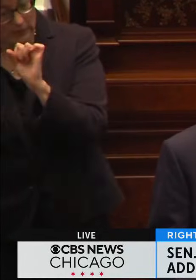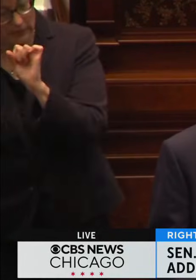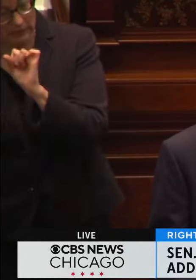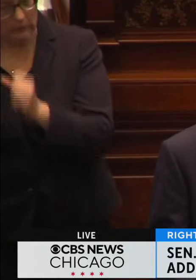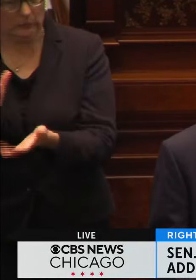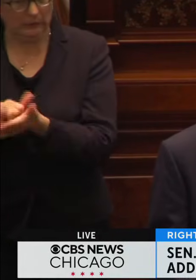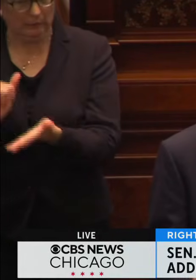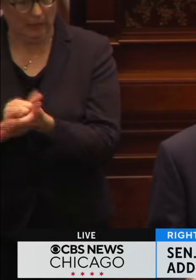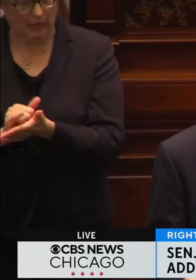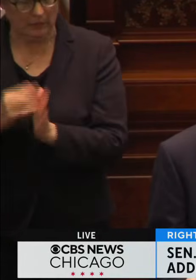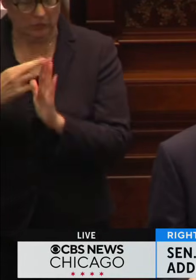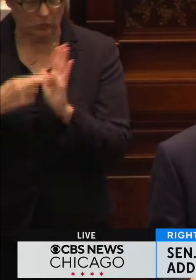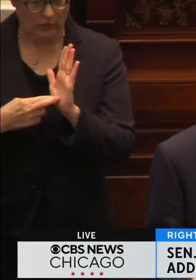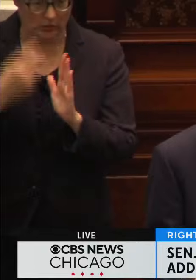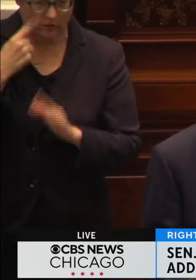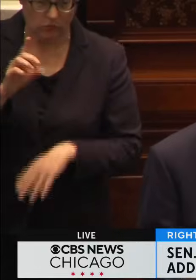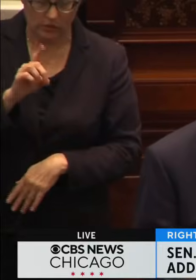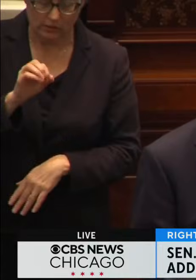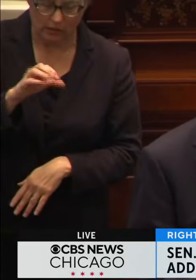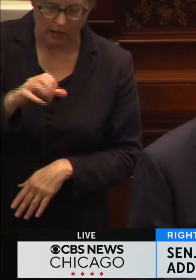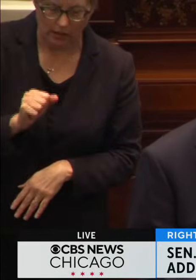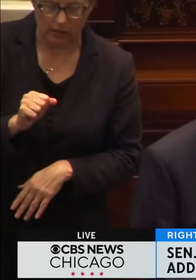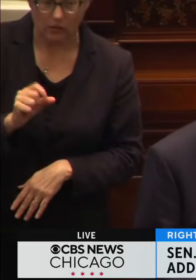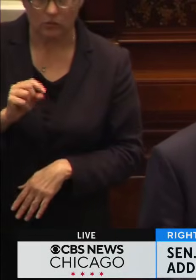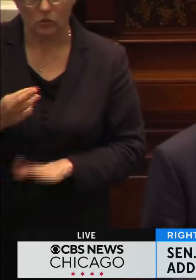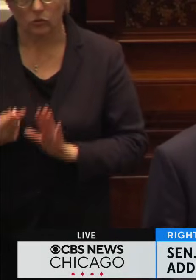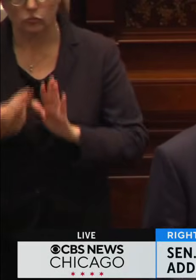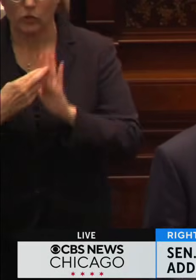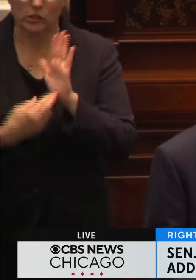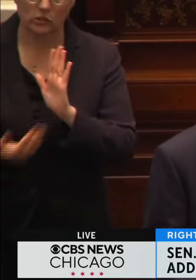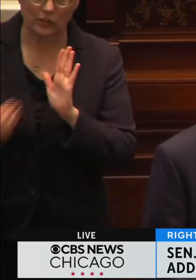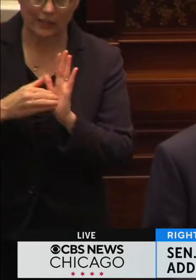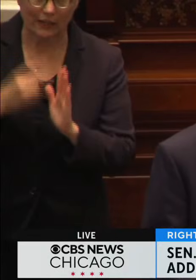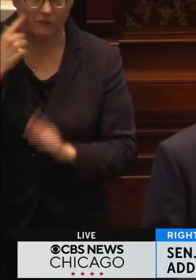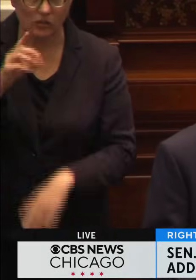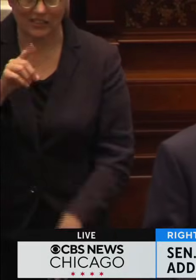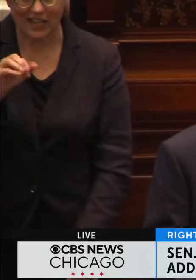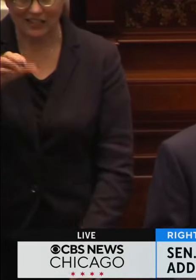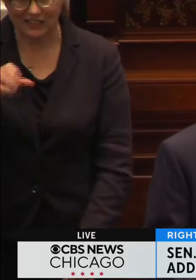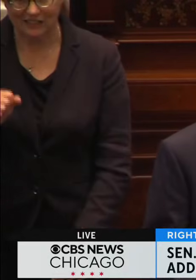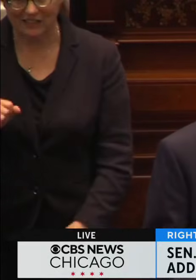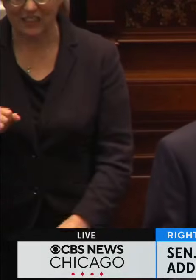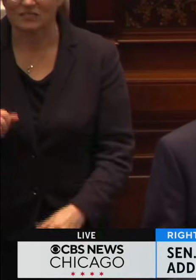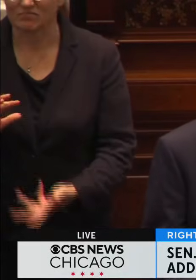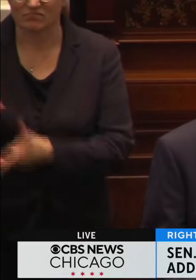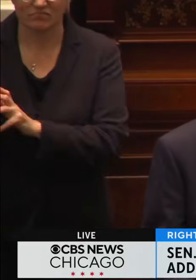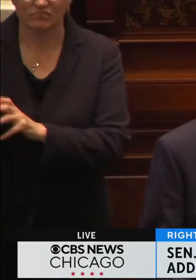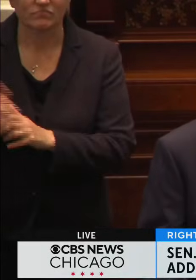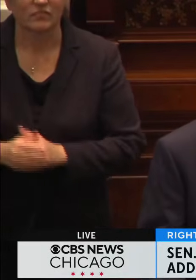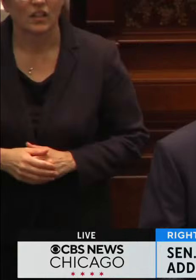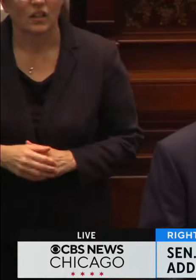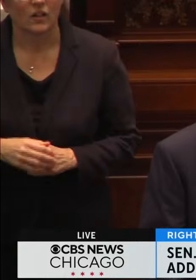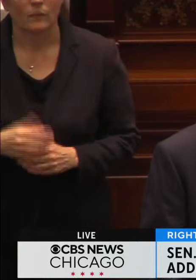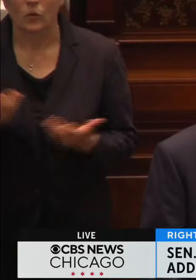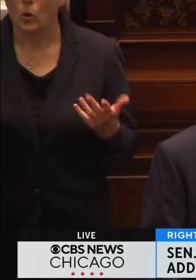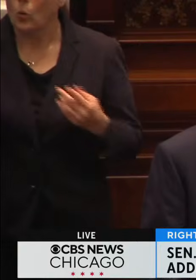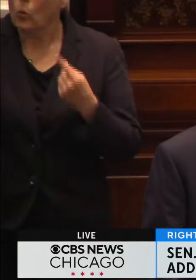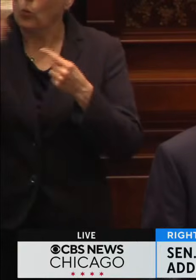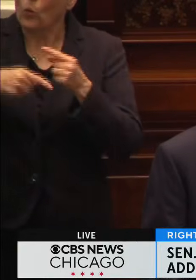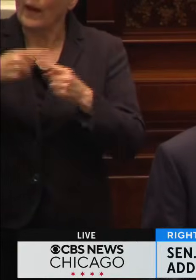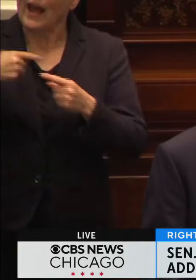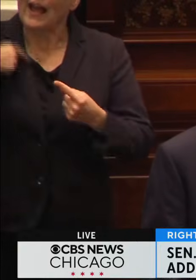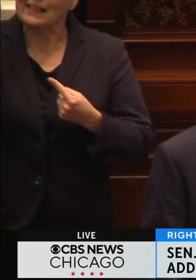for DACA or re-register for DACA, more difficult this day. When I think about what I'm going to miss the most